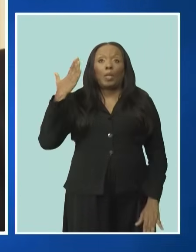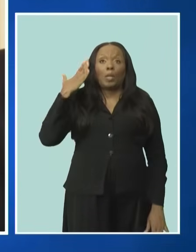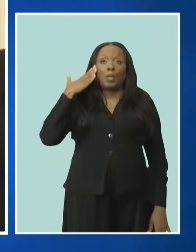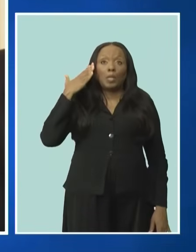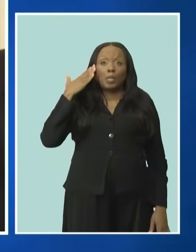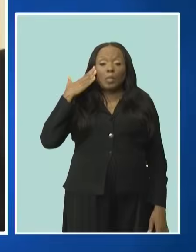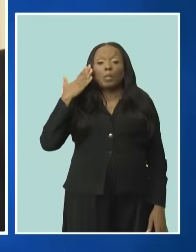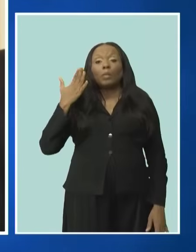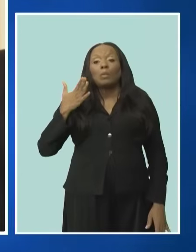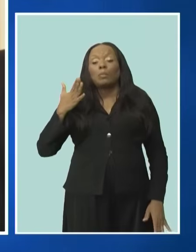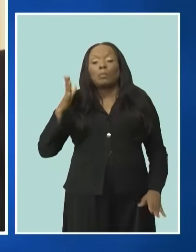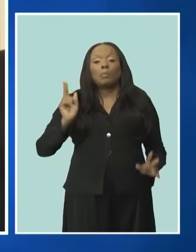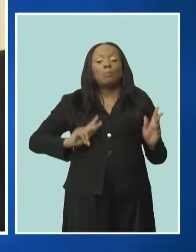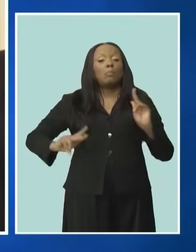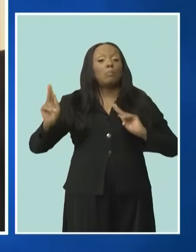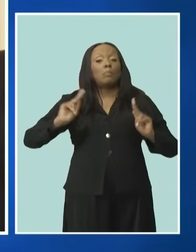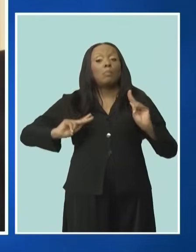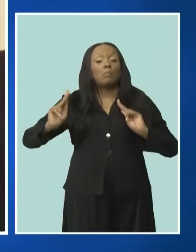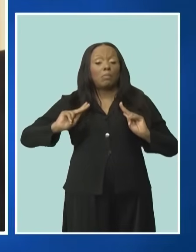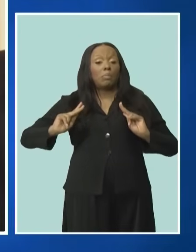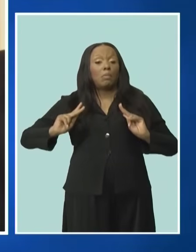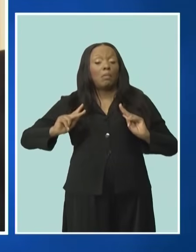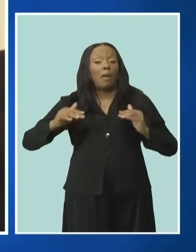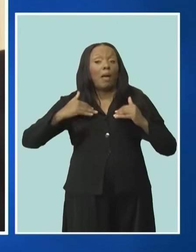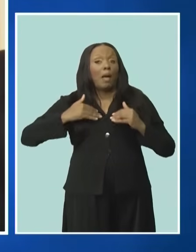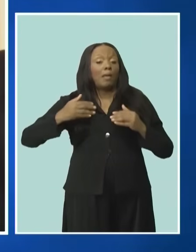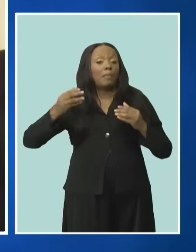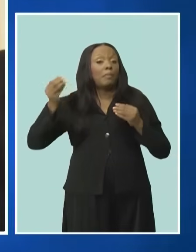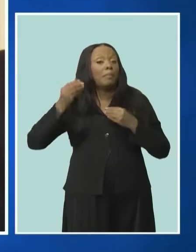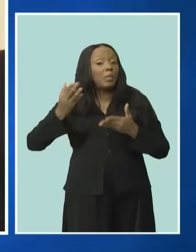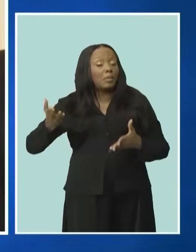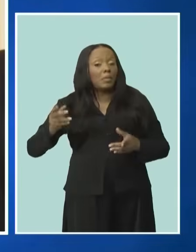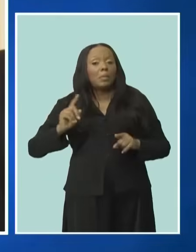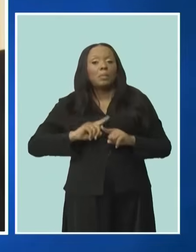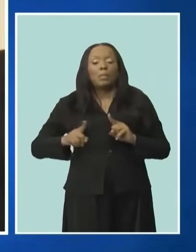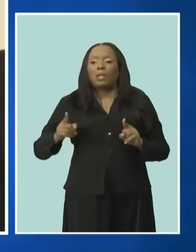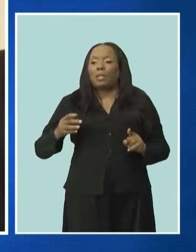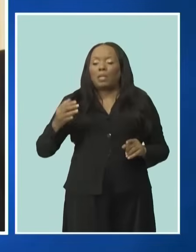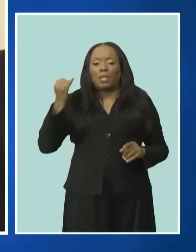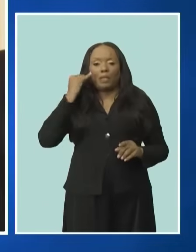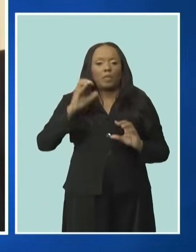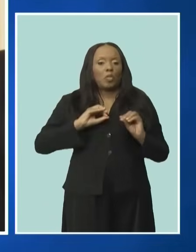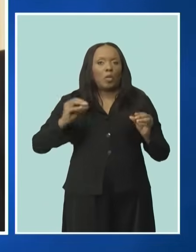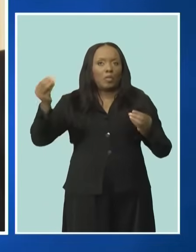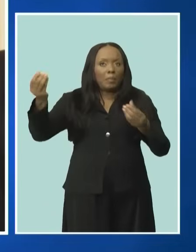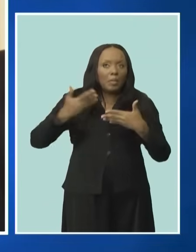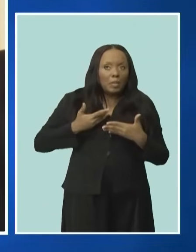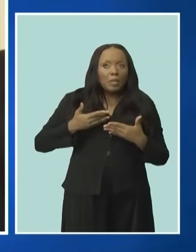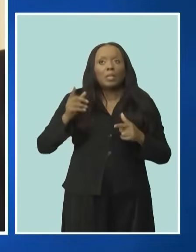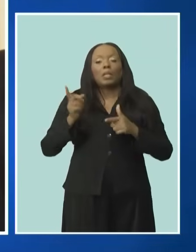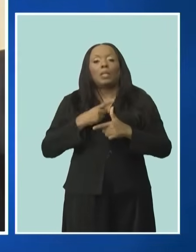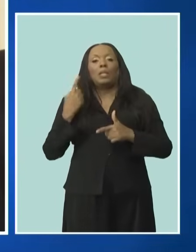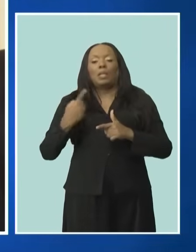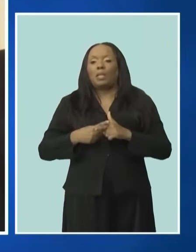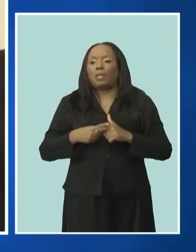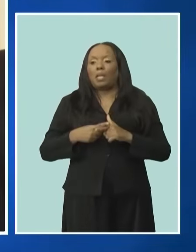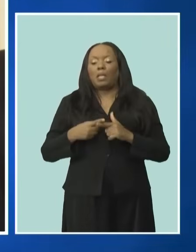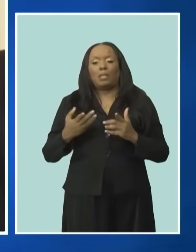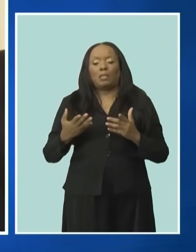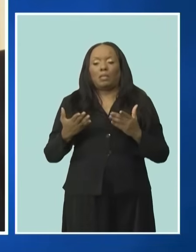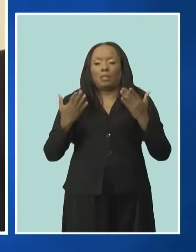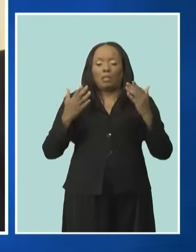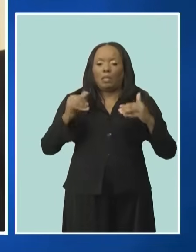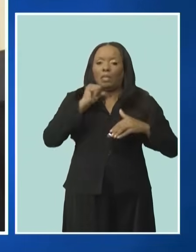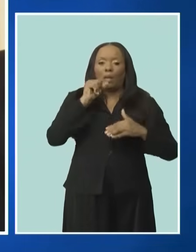is available, but if you can't use that intel as evidence, there is then a lacuna, a break between what you can carry to